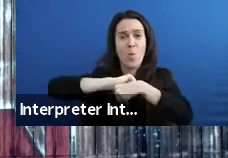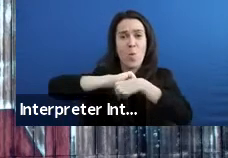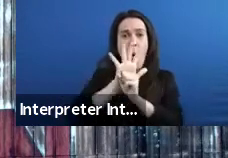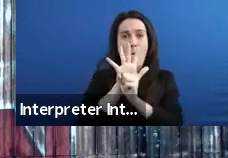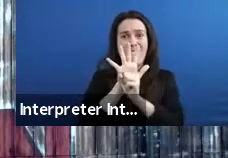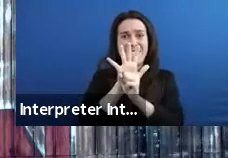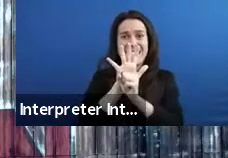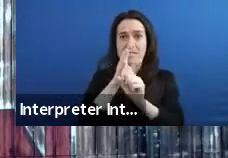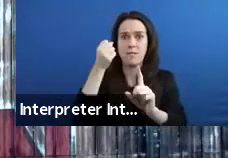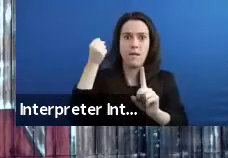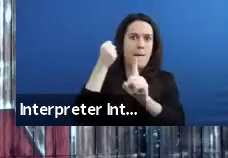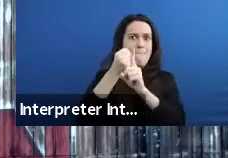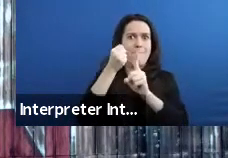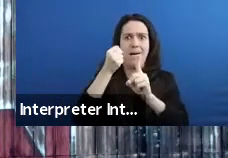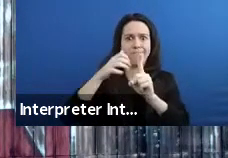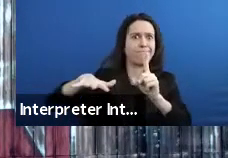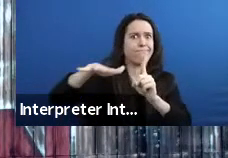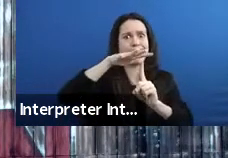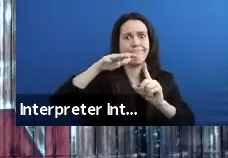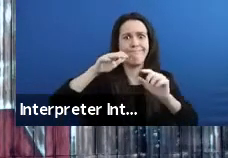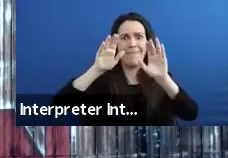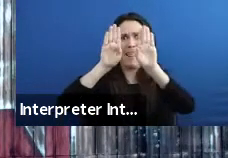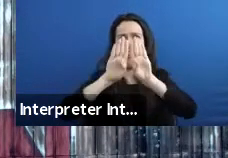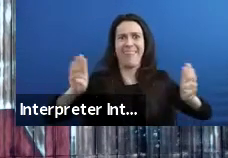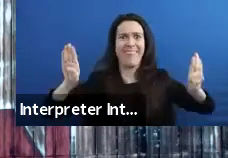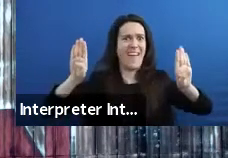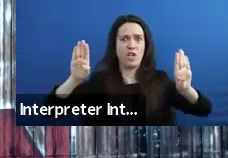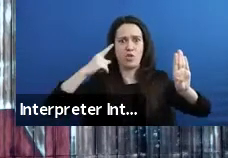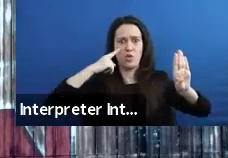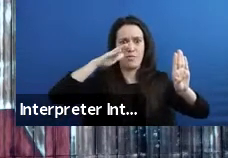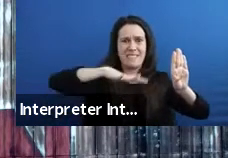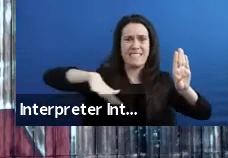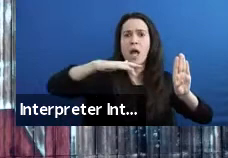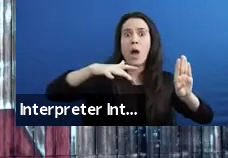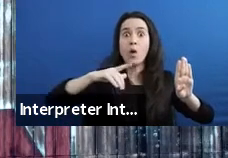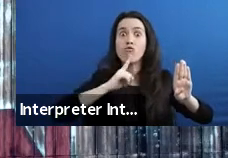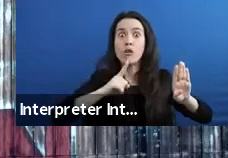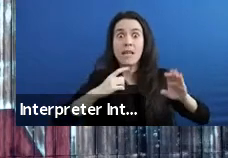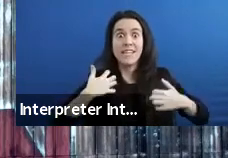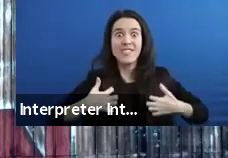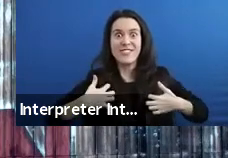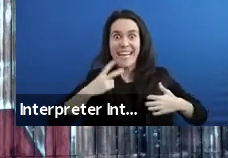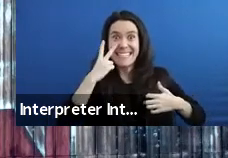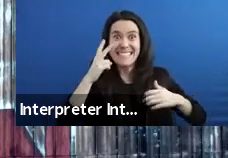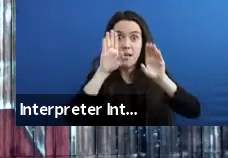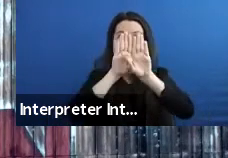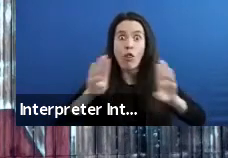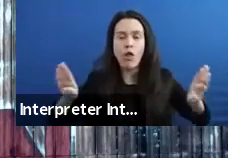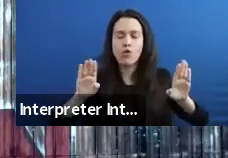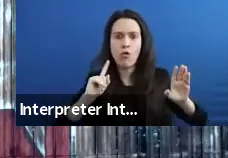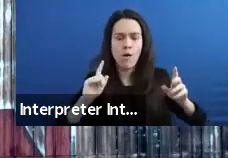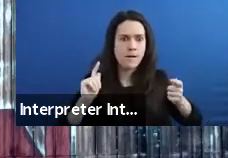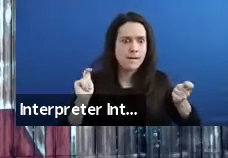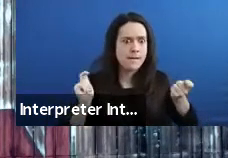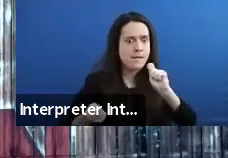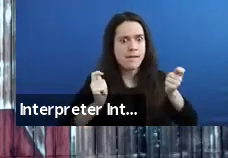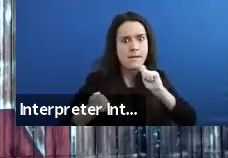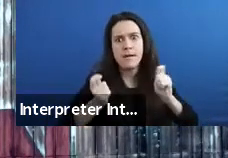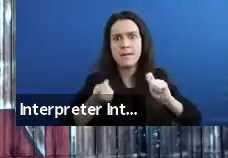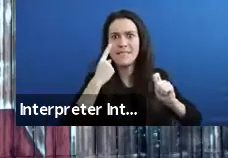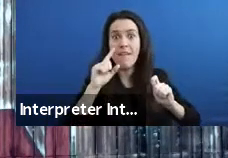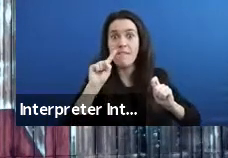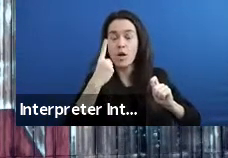sector. So we've seen how interestingly the sector has been adapted both moving to digital in the first